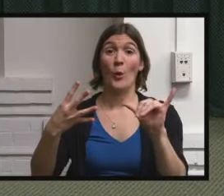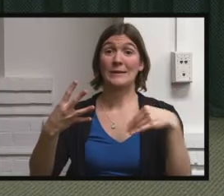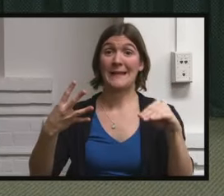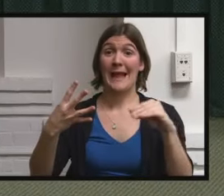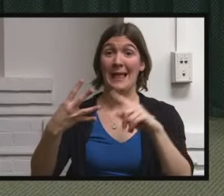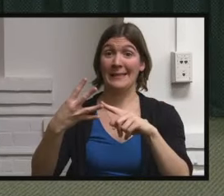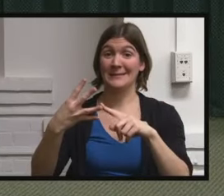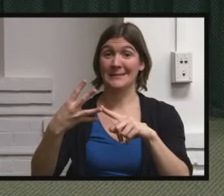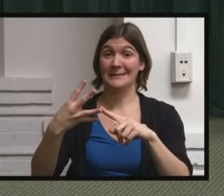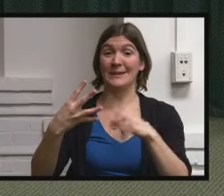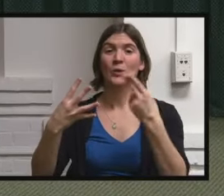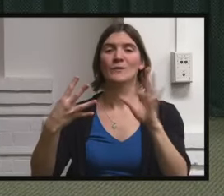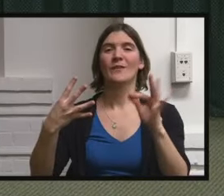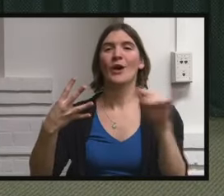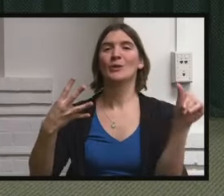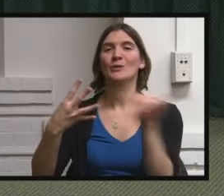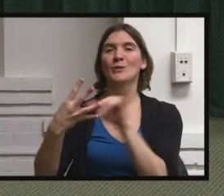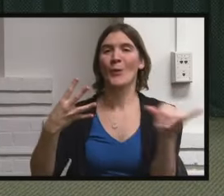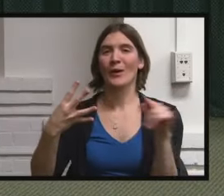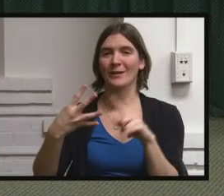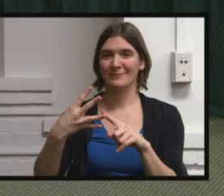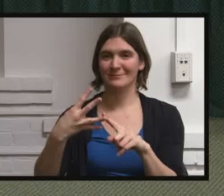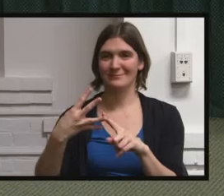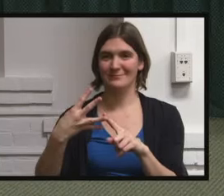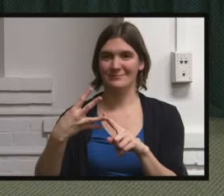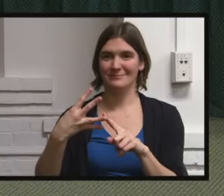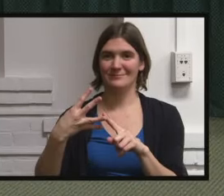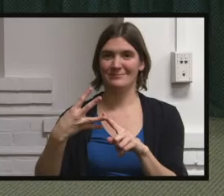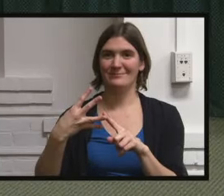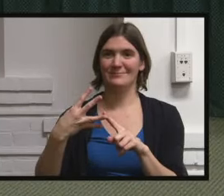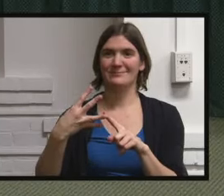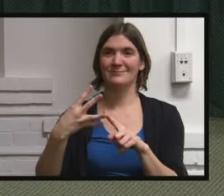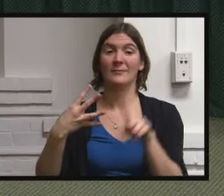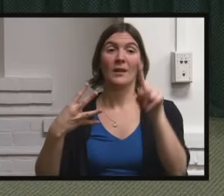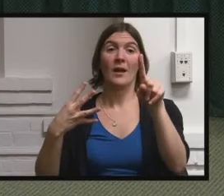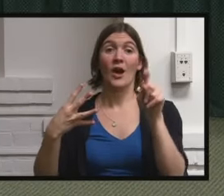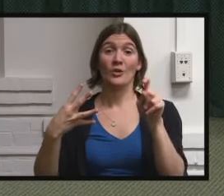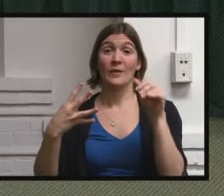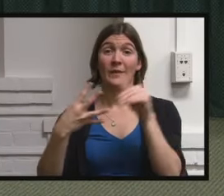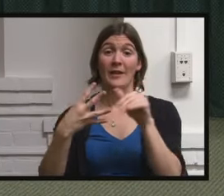Sales of Hoosick Falls, New York for